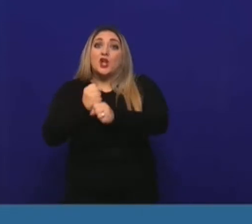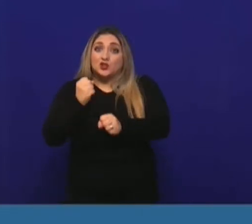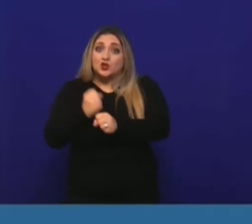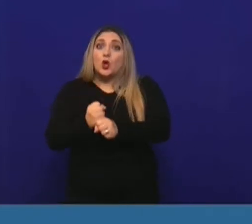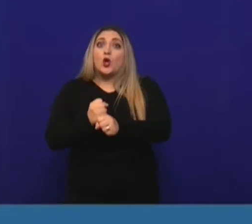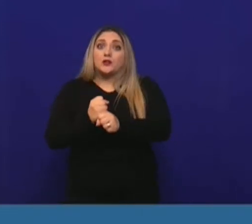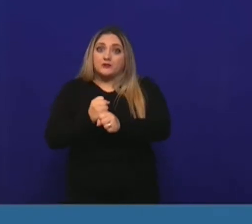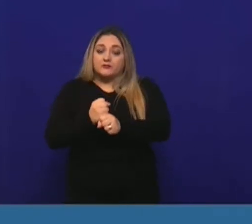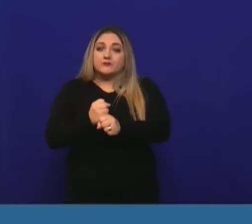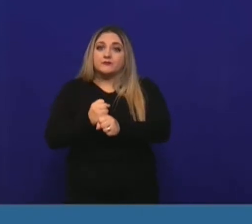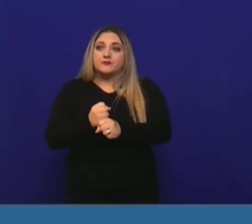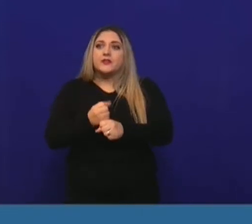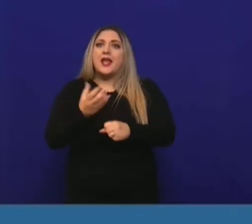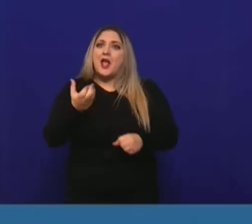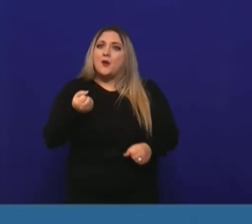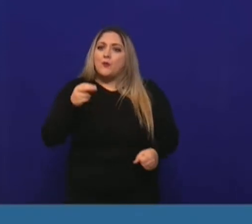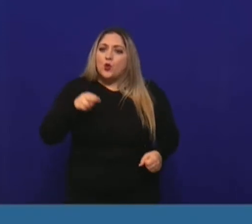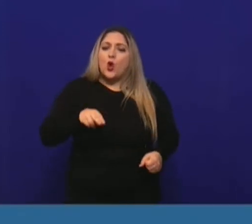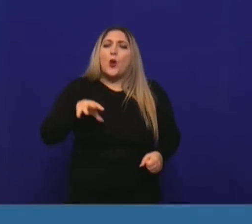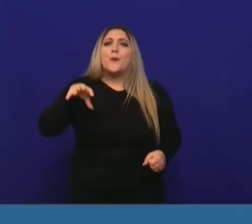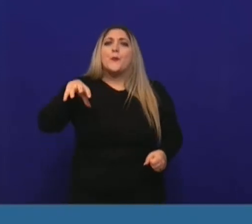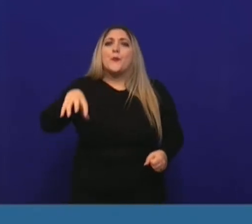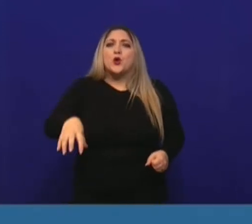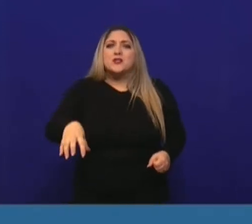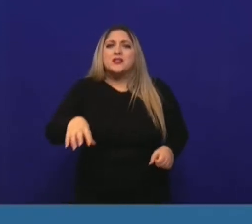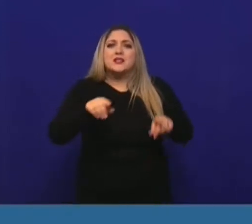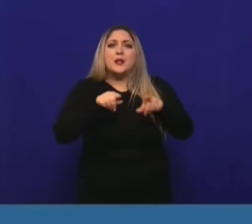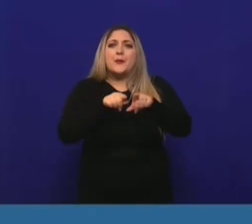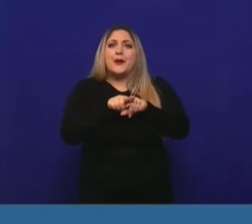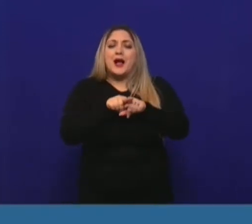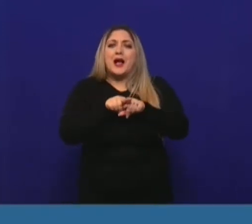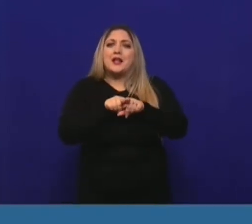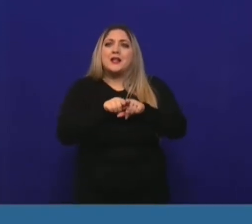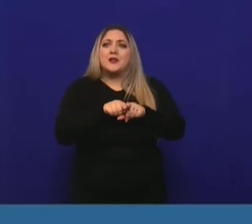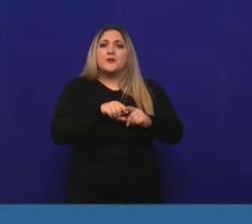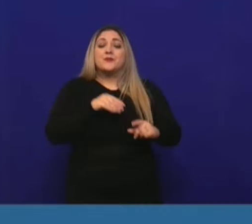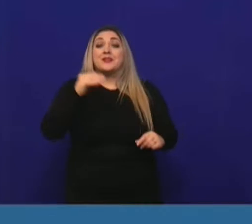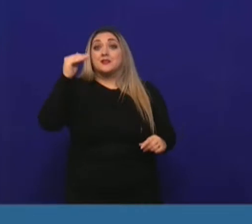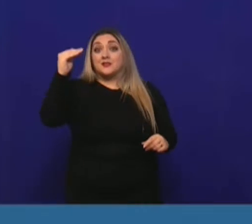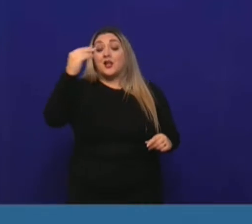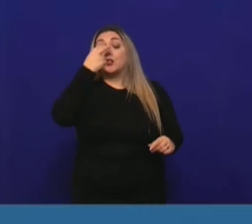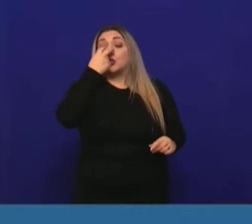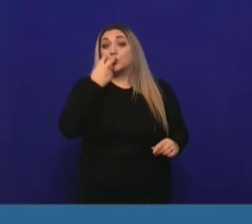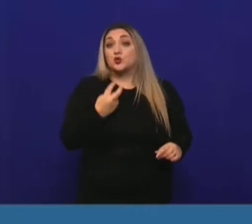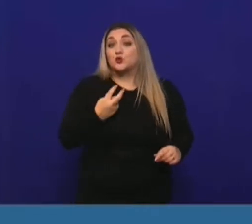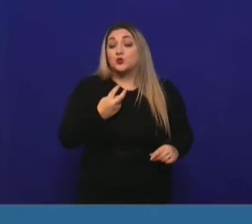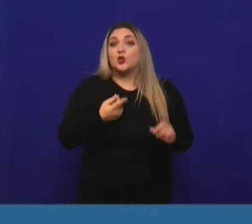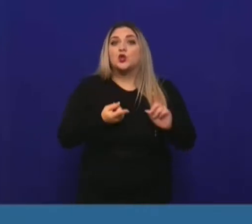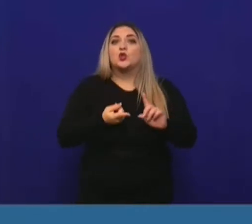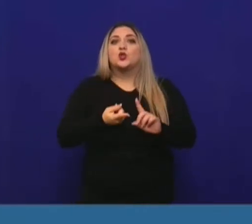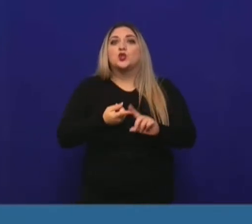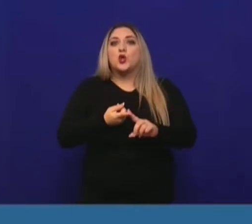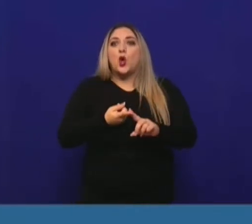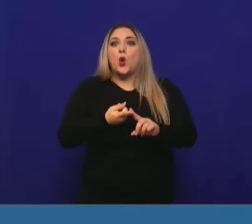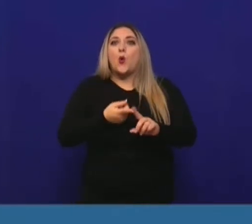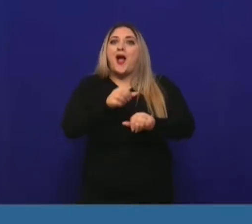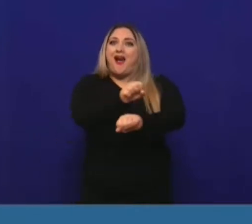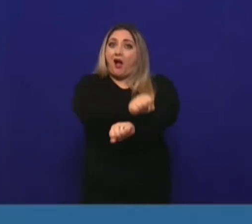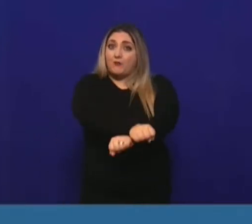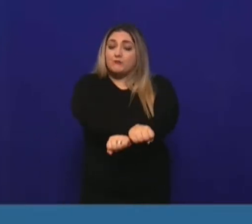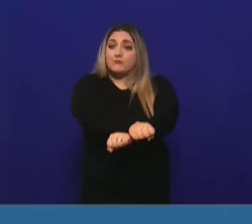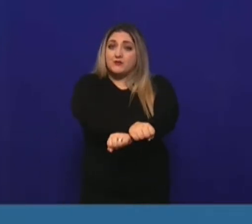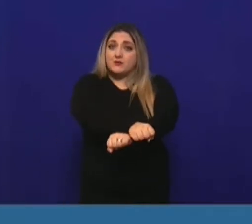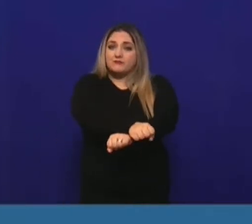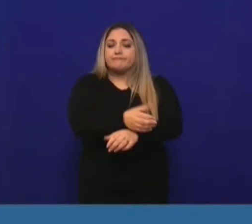kellna wkoll institutions, bħal pereżempju hawnhekk jidħlu dawk il-każijiet li kellna fid-djar, kellna wkoll il-cluster li kien hemm il-ħabs u kellna